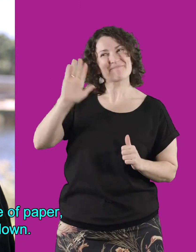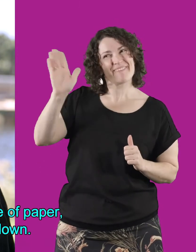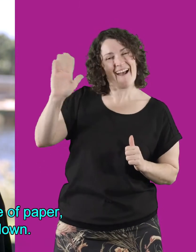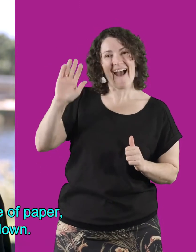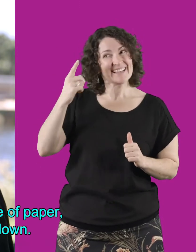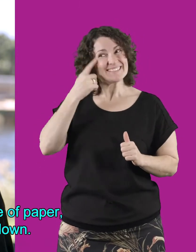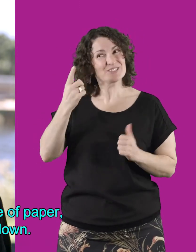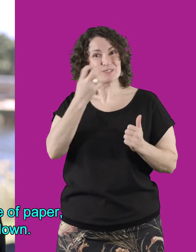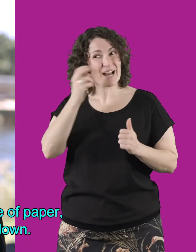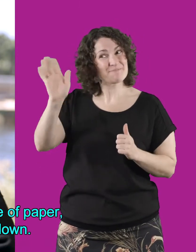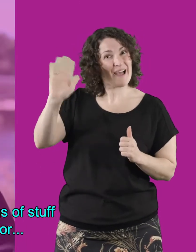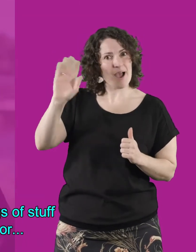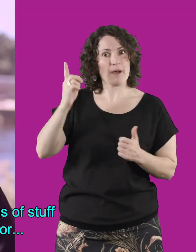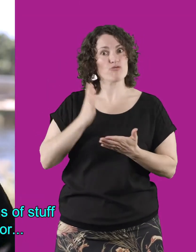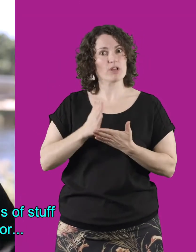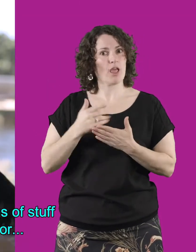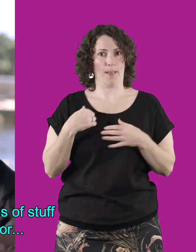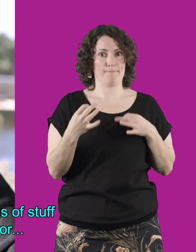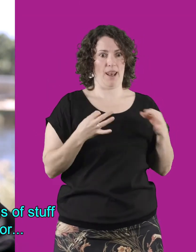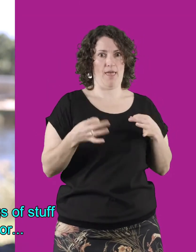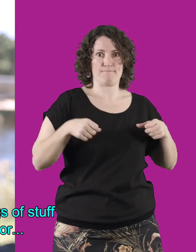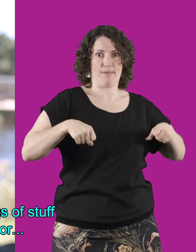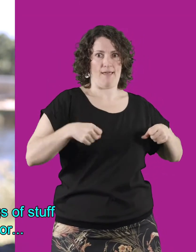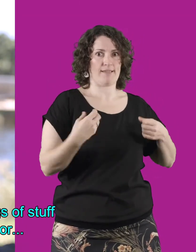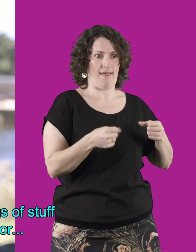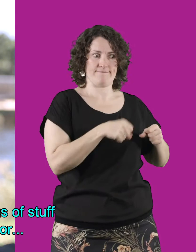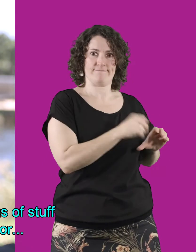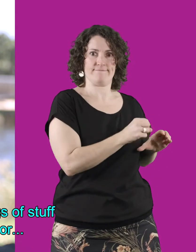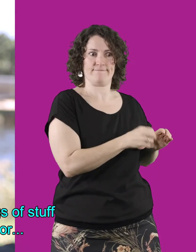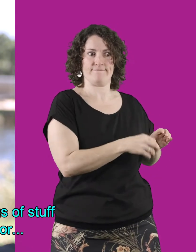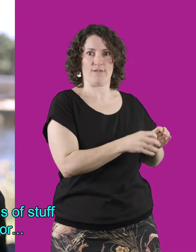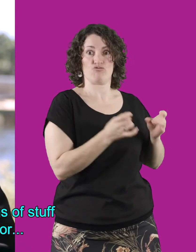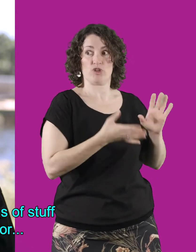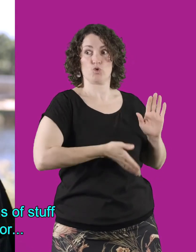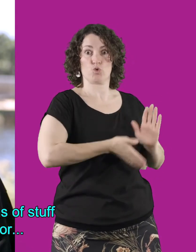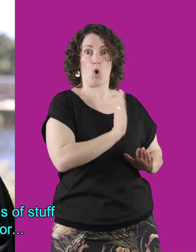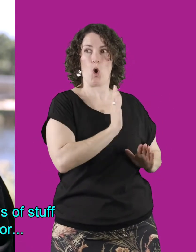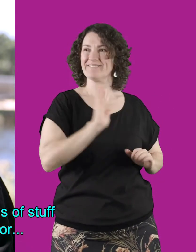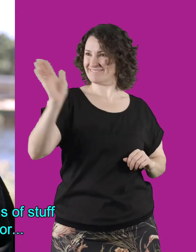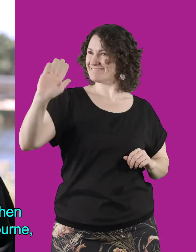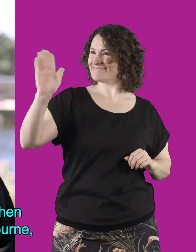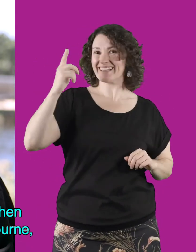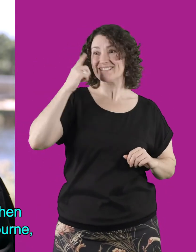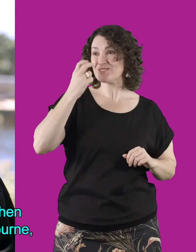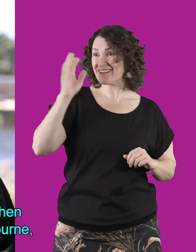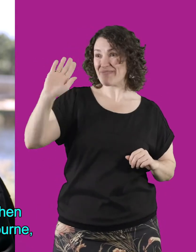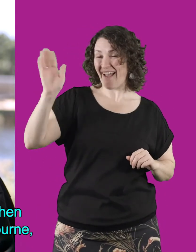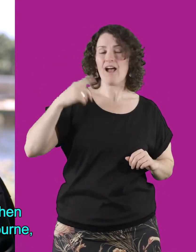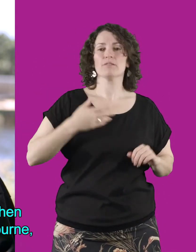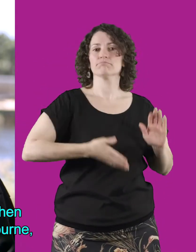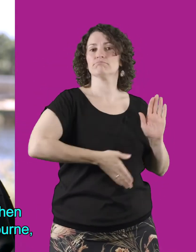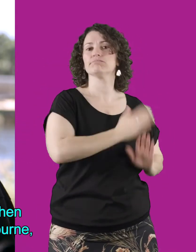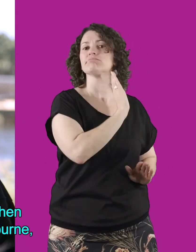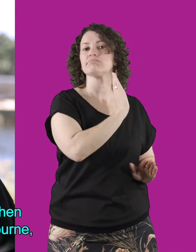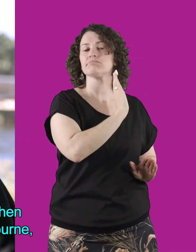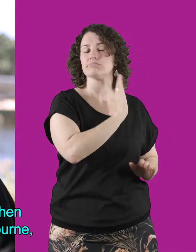piece of paper writing things down, and I had my bags of stuff next to my door. And when